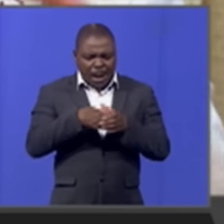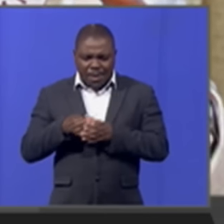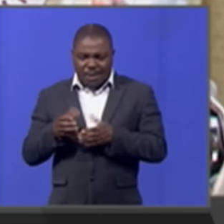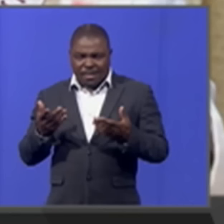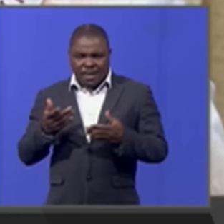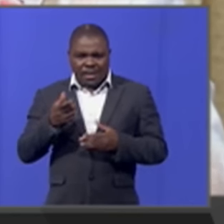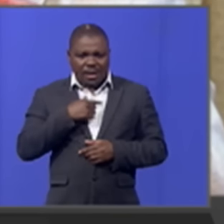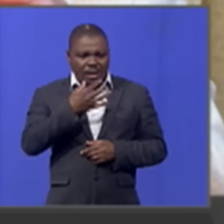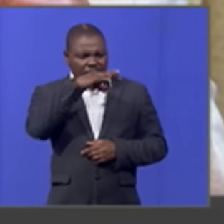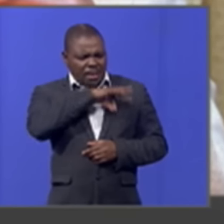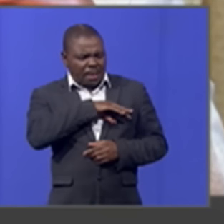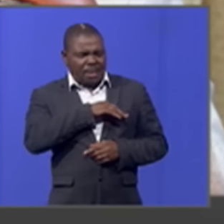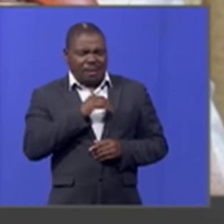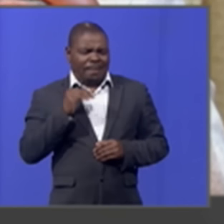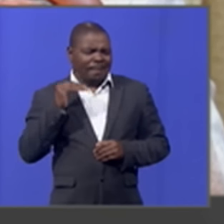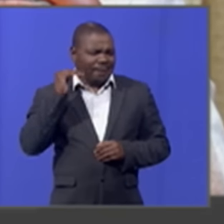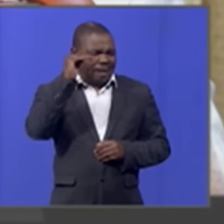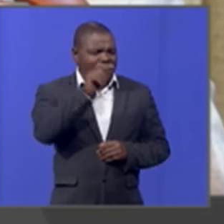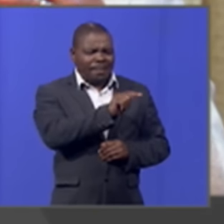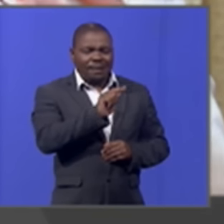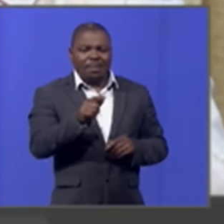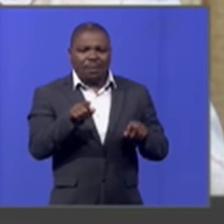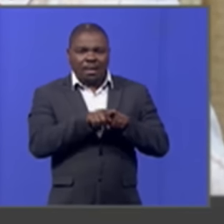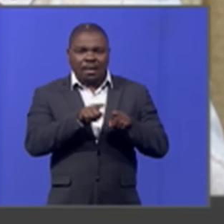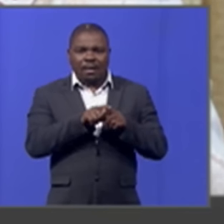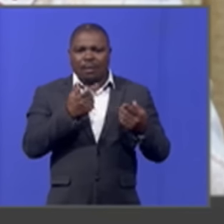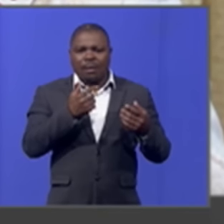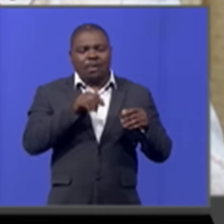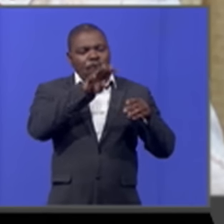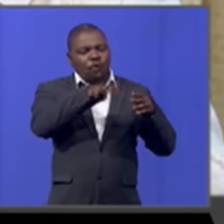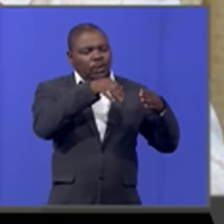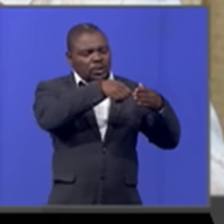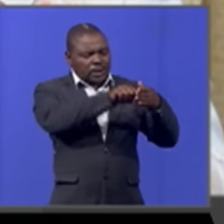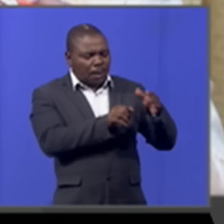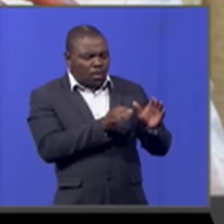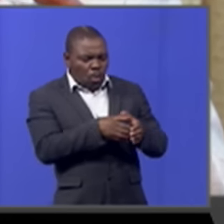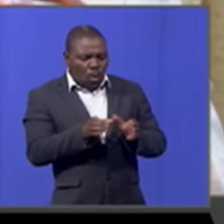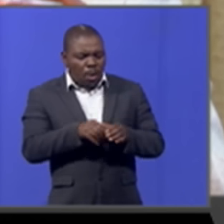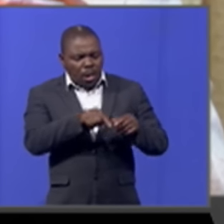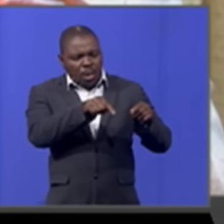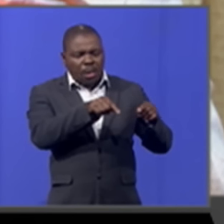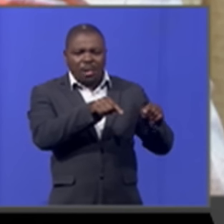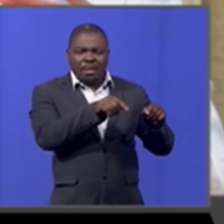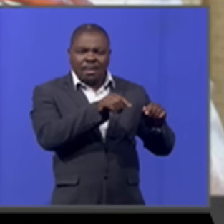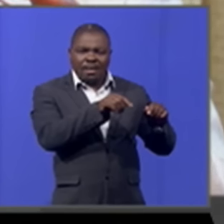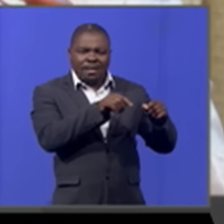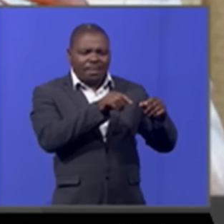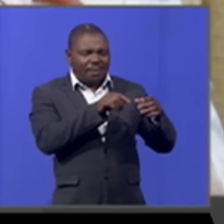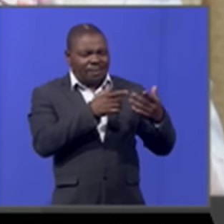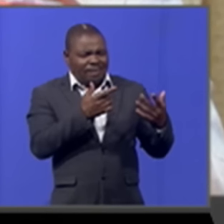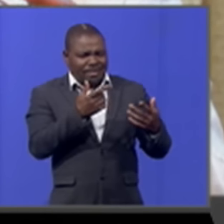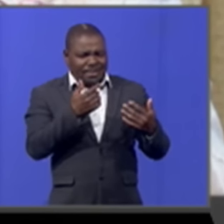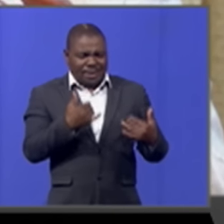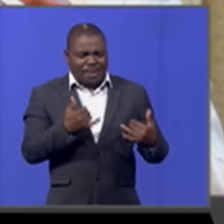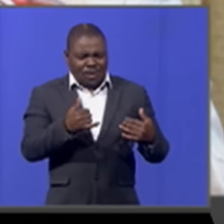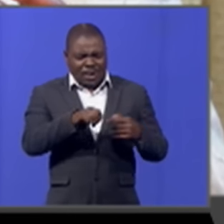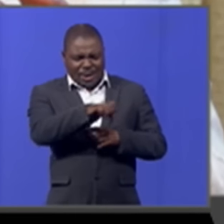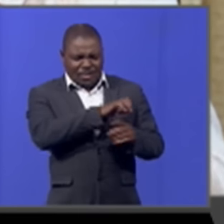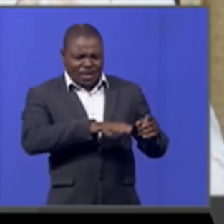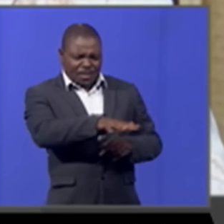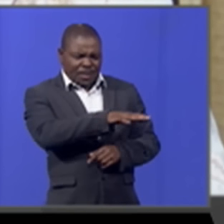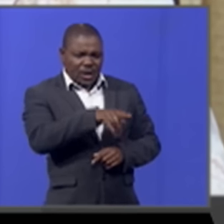highly paid individuals in the form of 14 entities. Now, in an environment